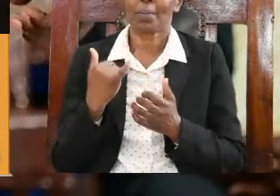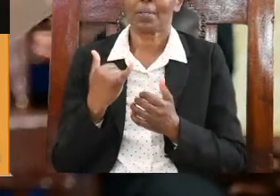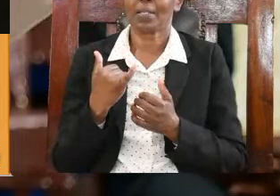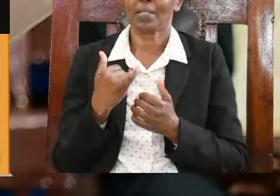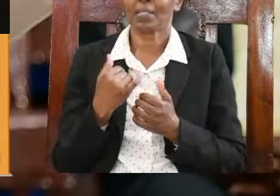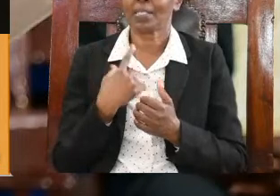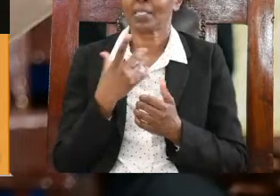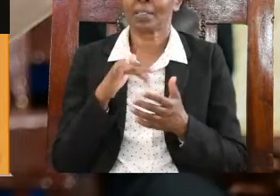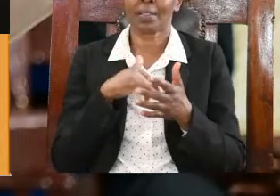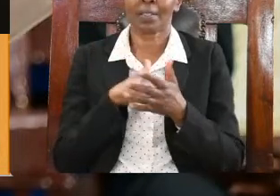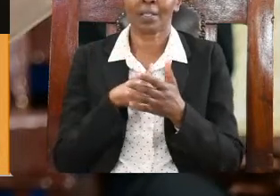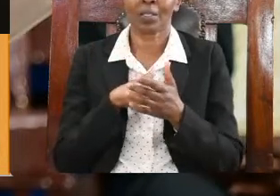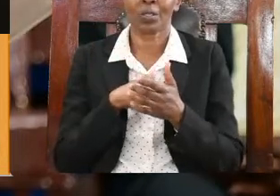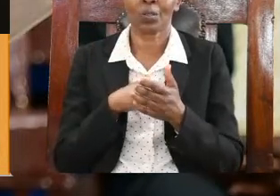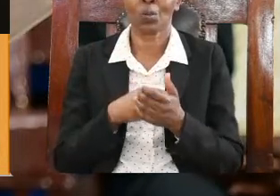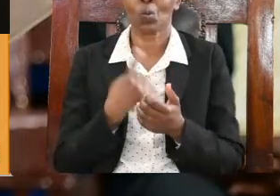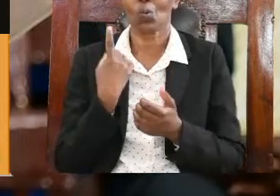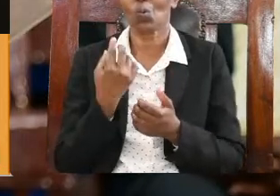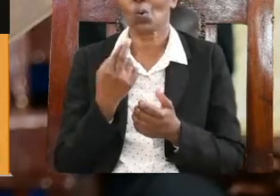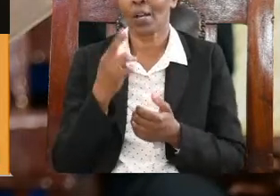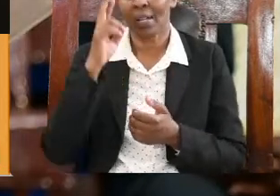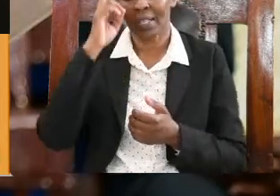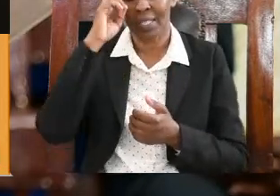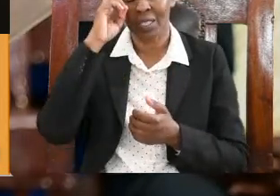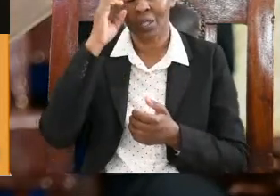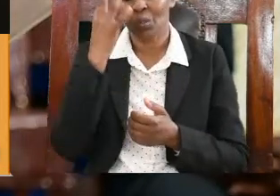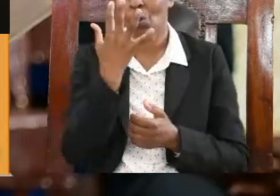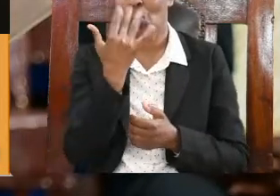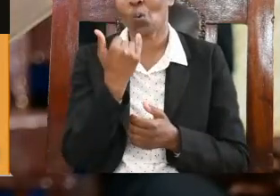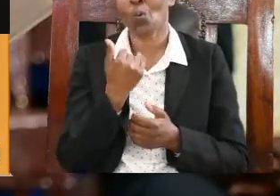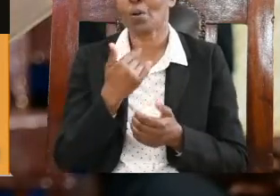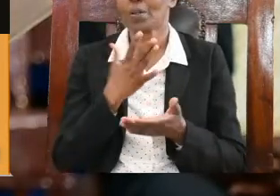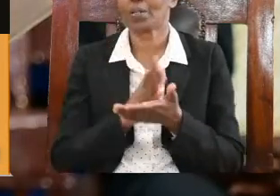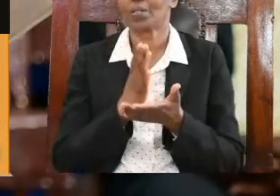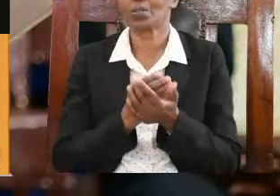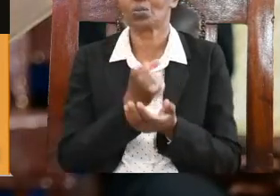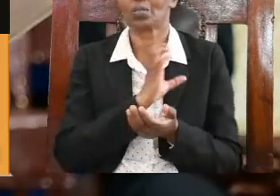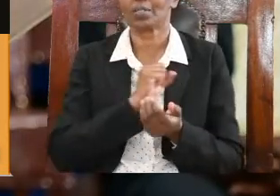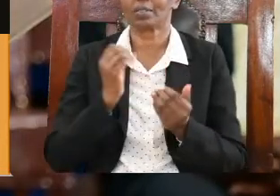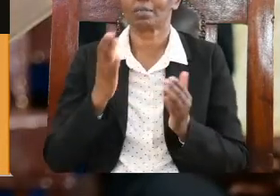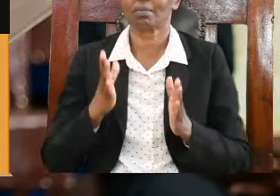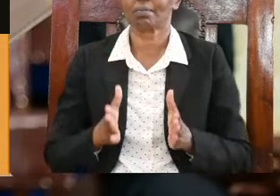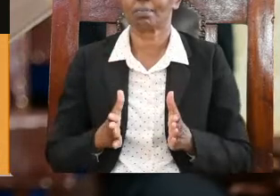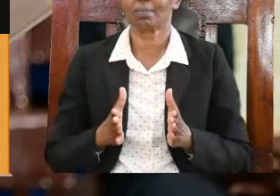mentioning that one of the reasons why true Christianity